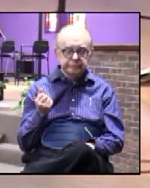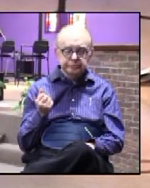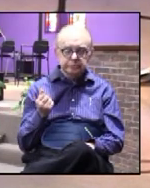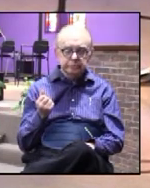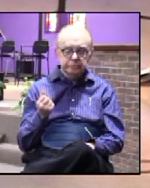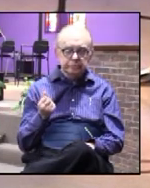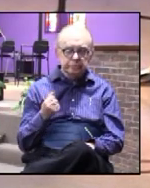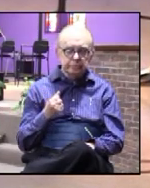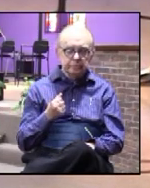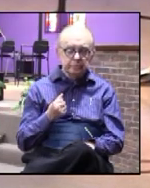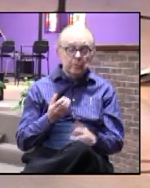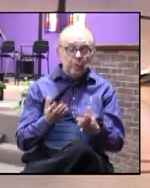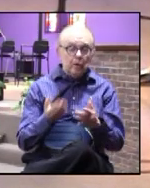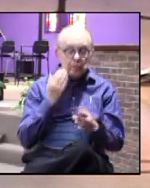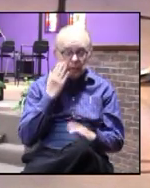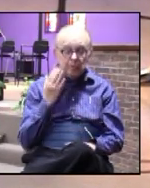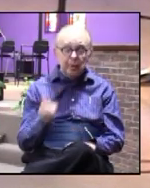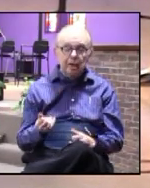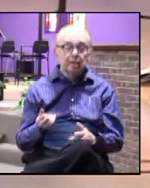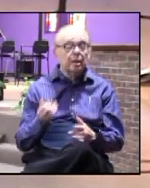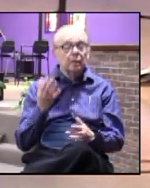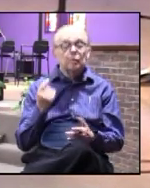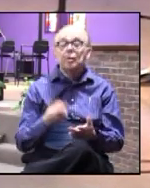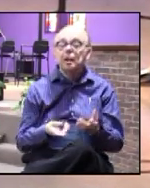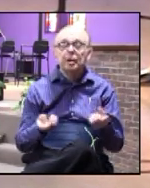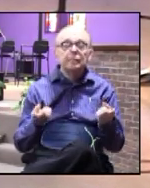And you want to know what happens?